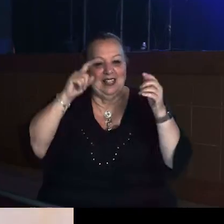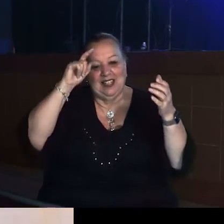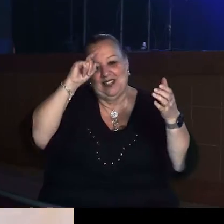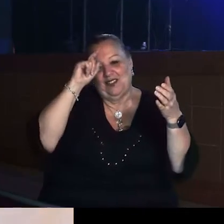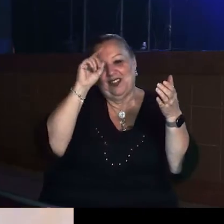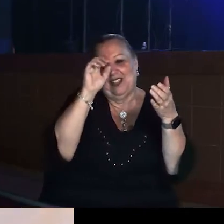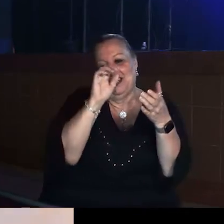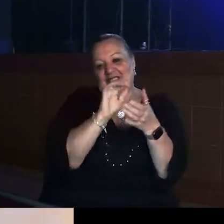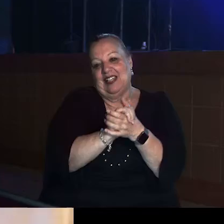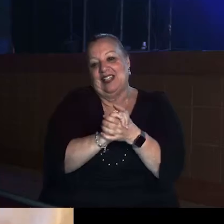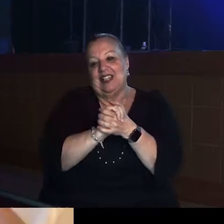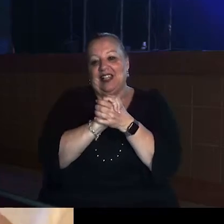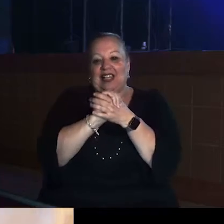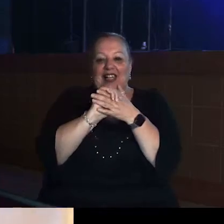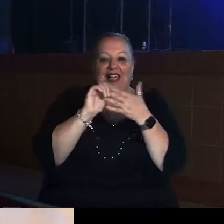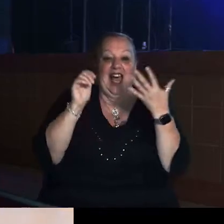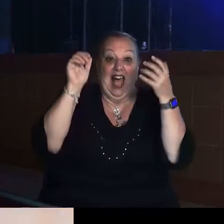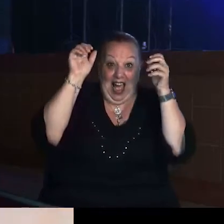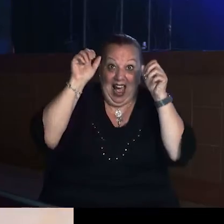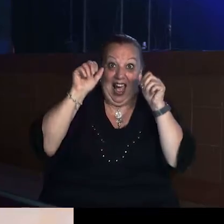precious? Such a